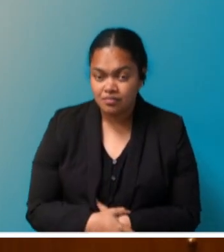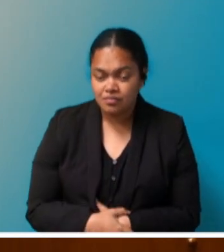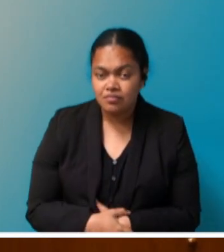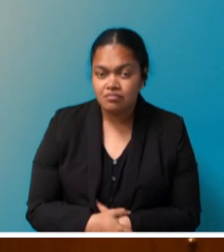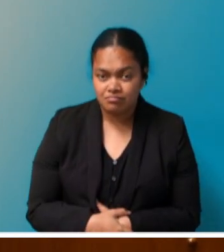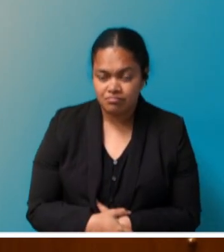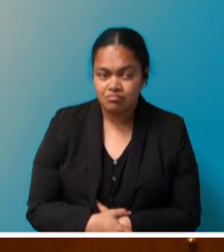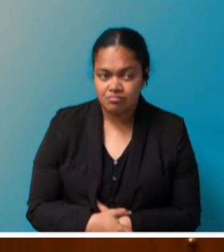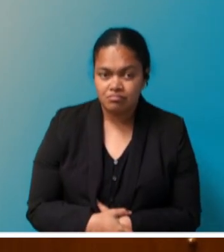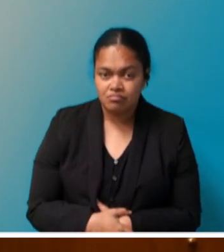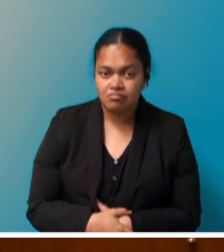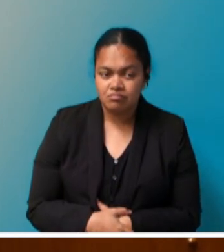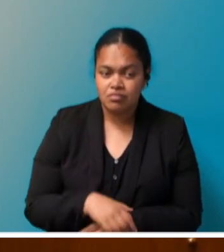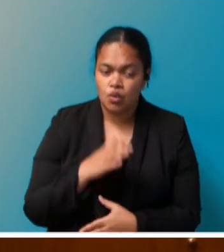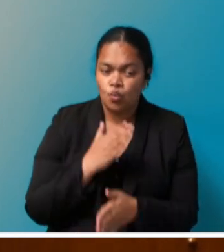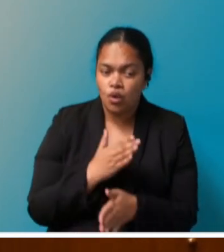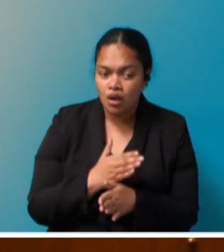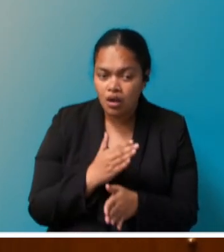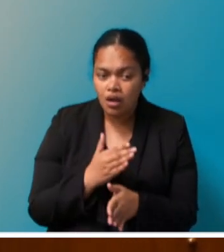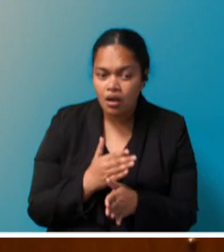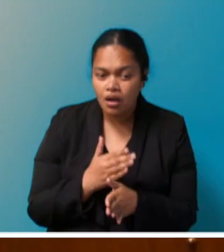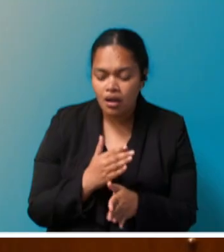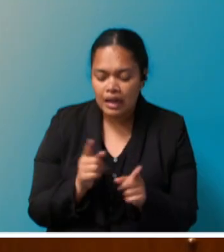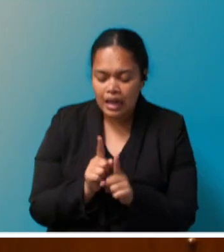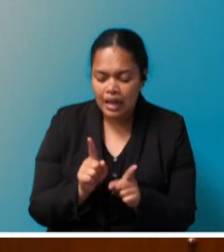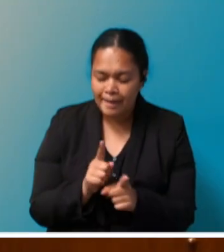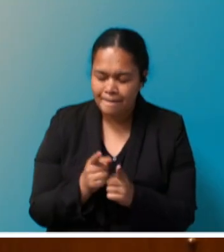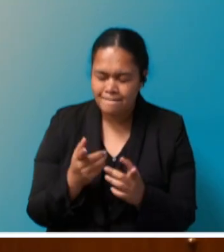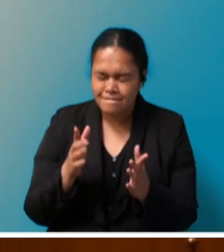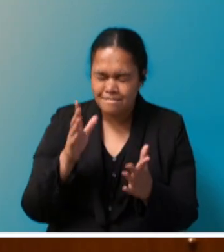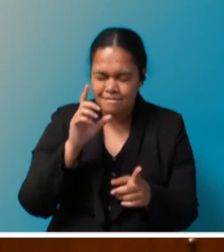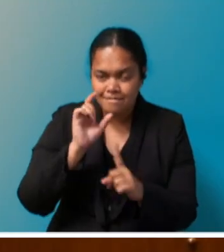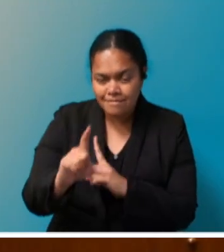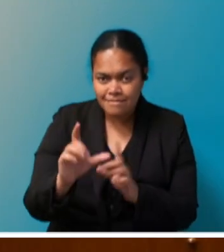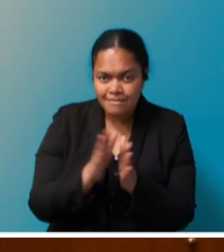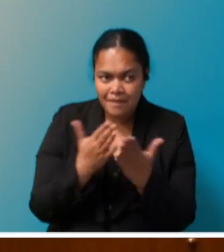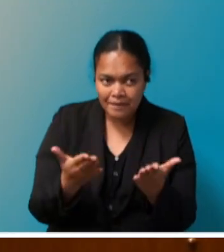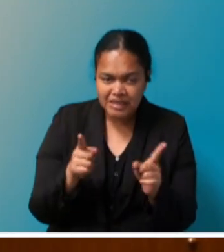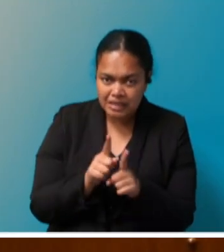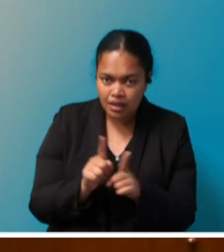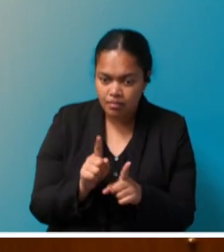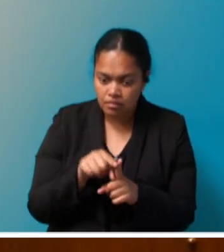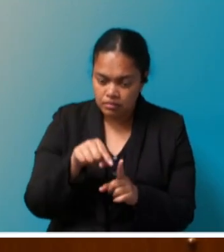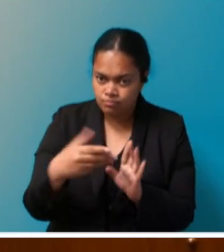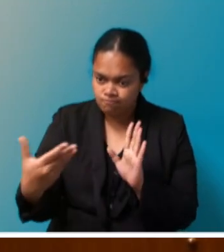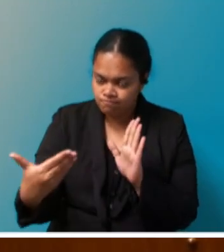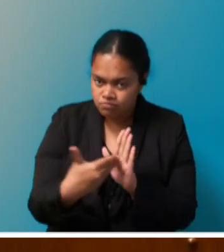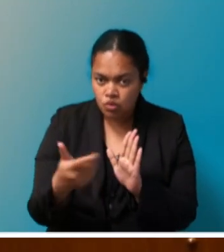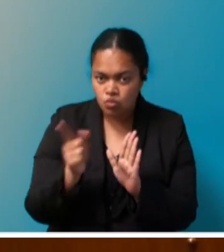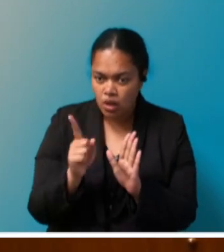It is their working Bible that binds the public service in matters of discipline,